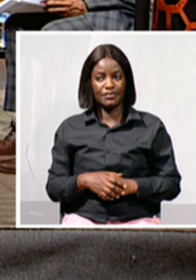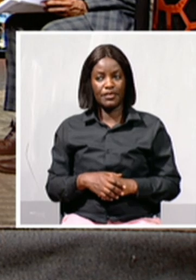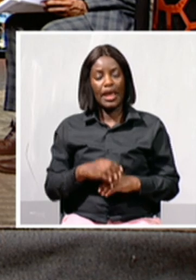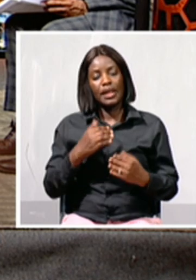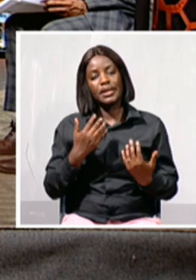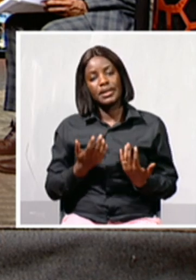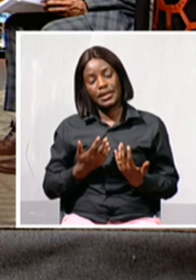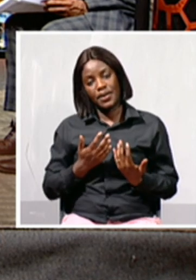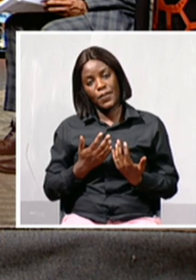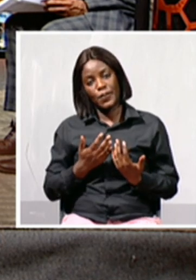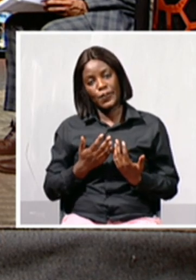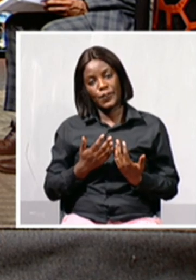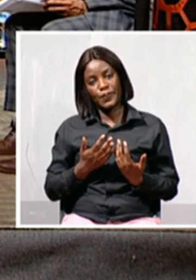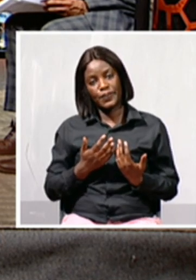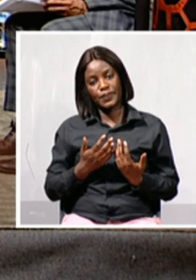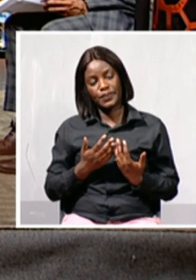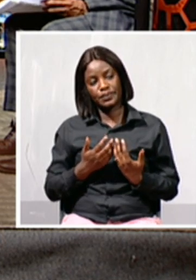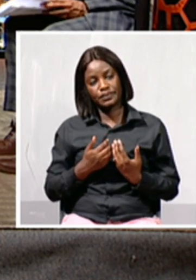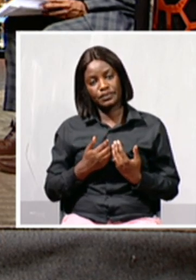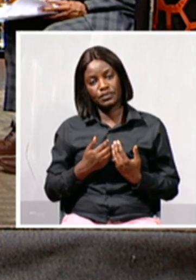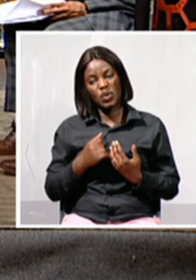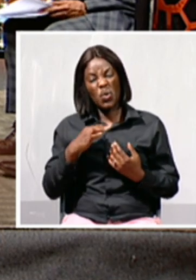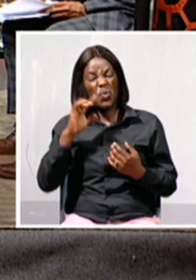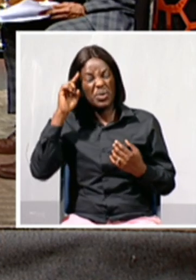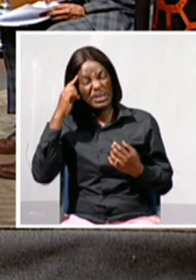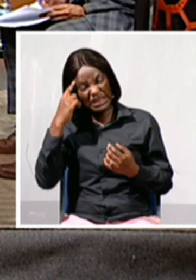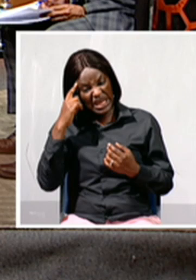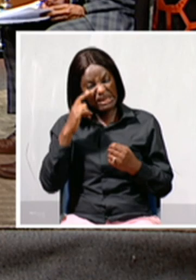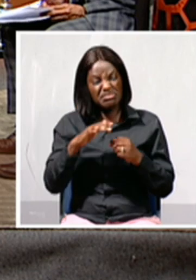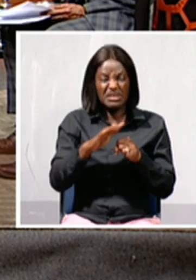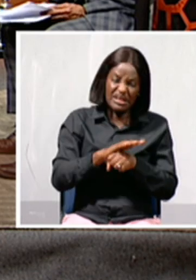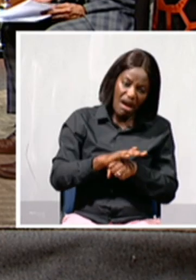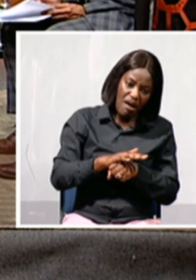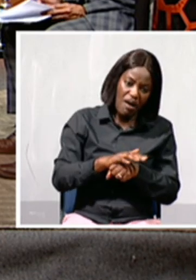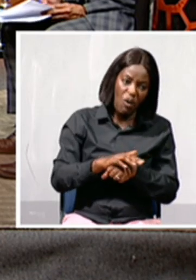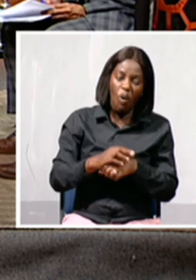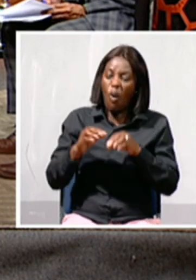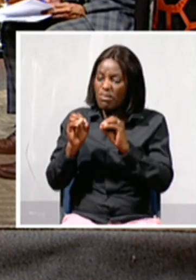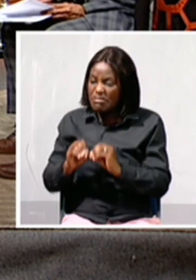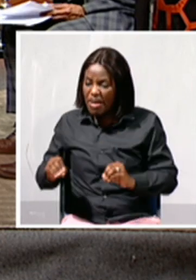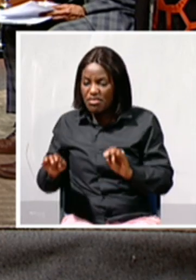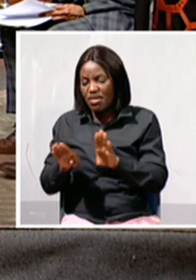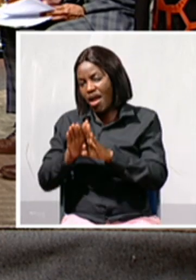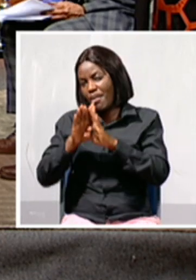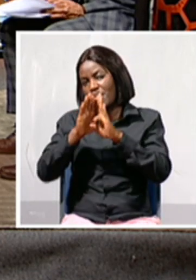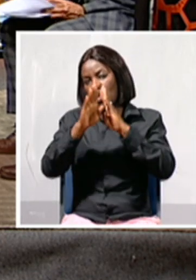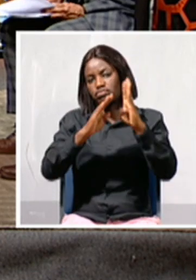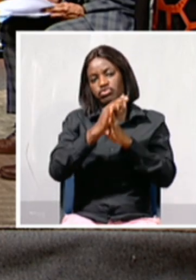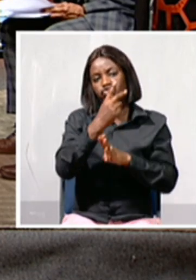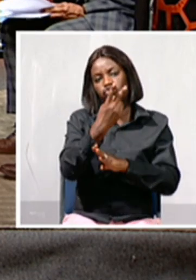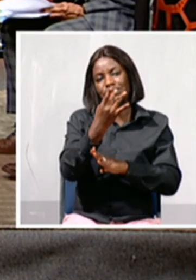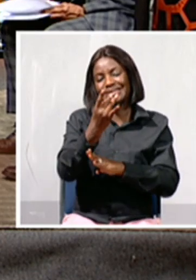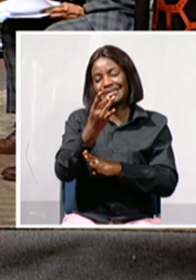fact is, whether we think it's sufficient and whether we believe nothing will happen on polling day, that no single person